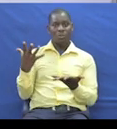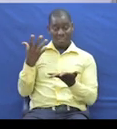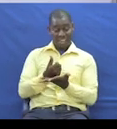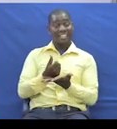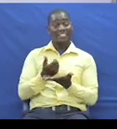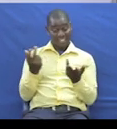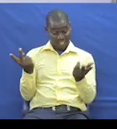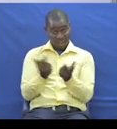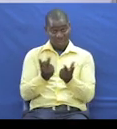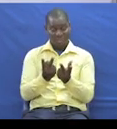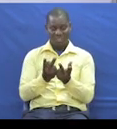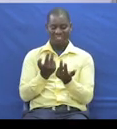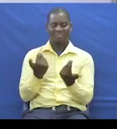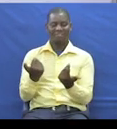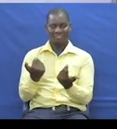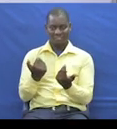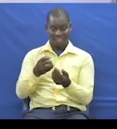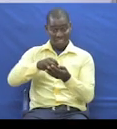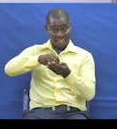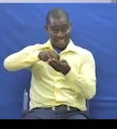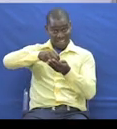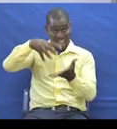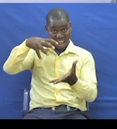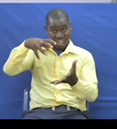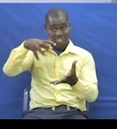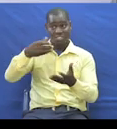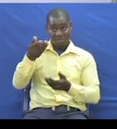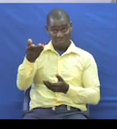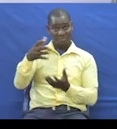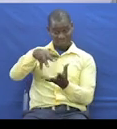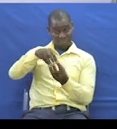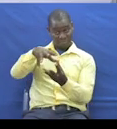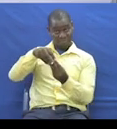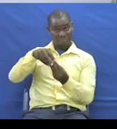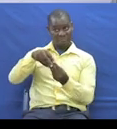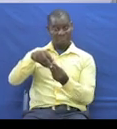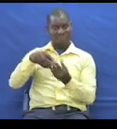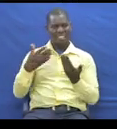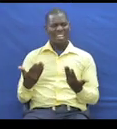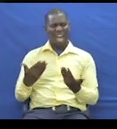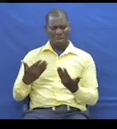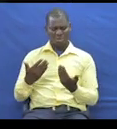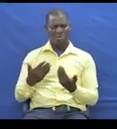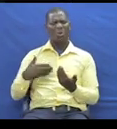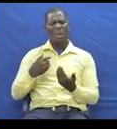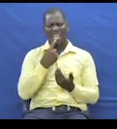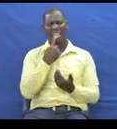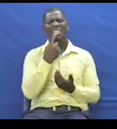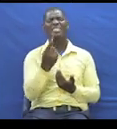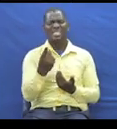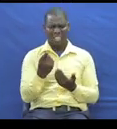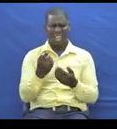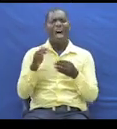a particle which is very large or great. Do you see? Now, what you can say about